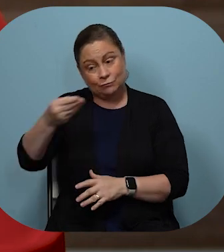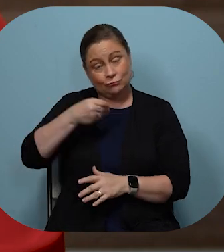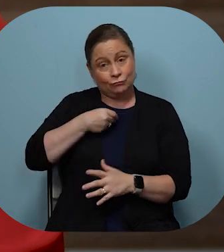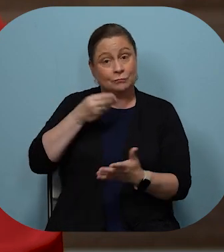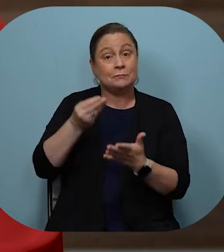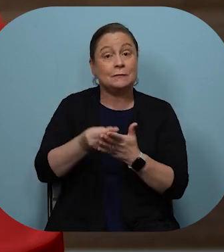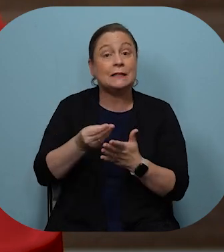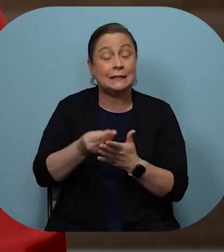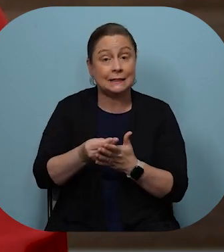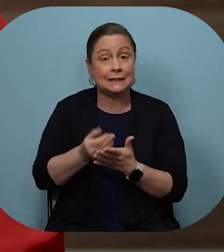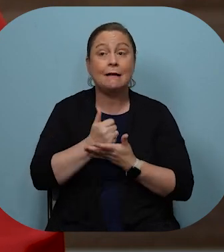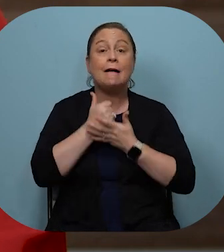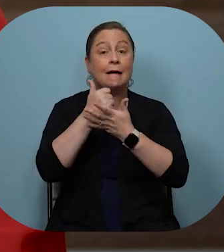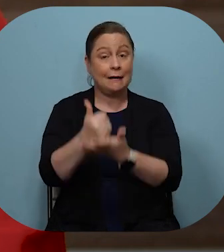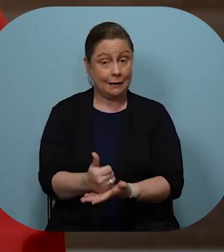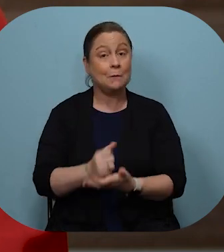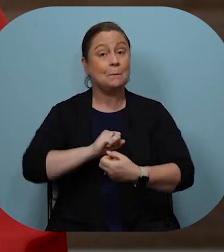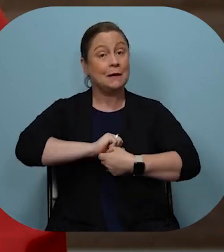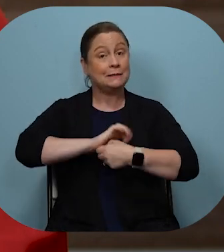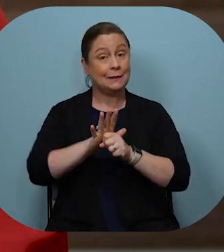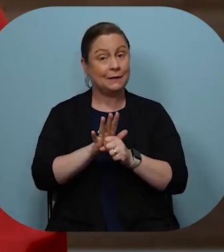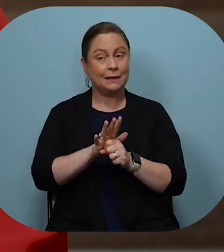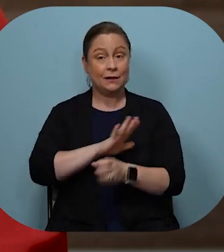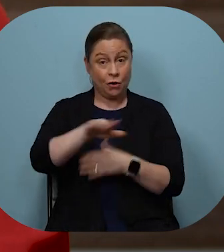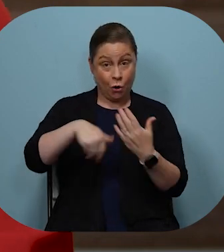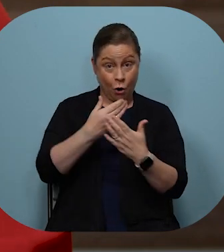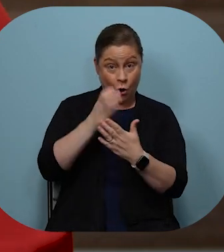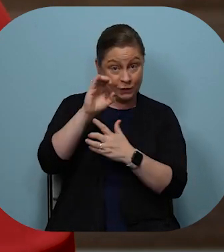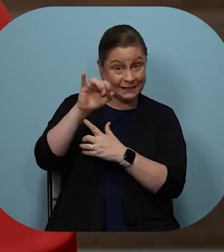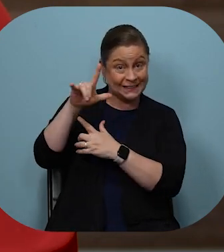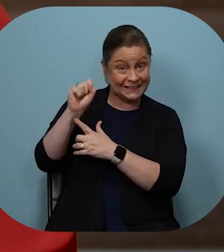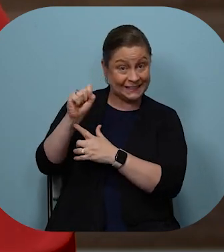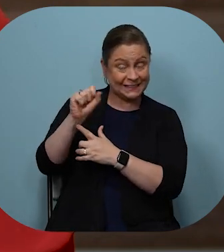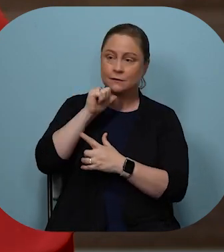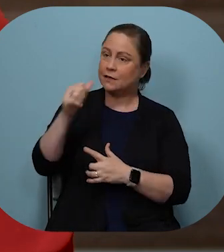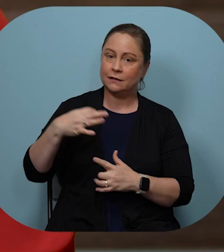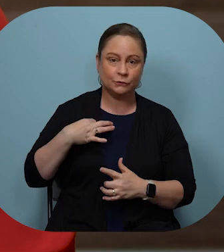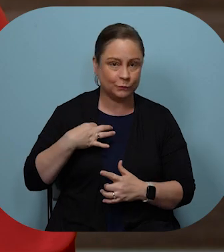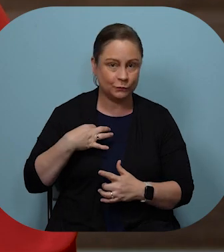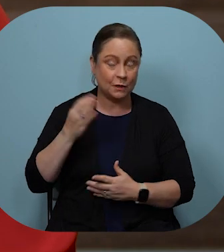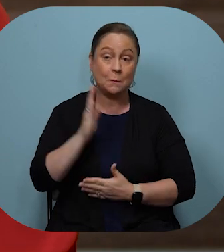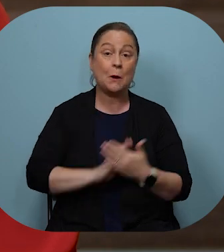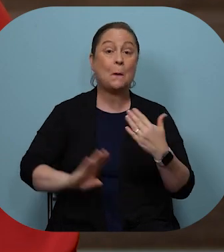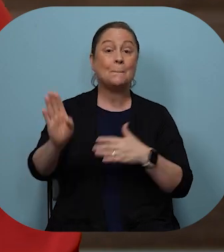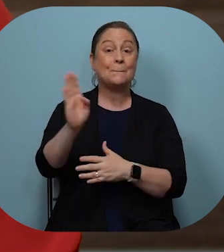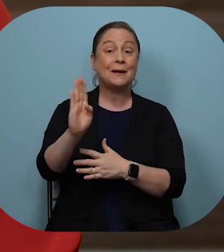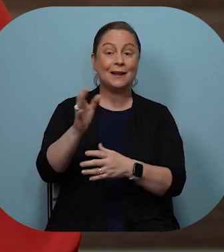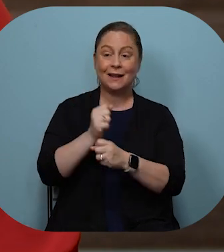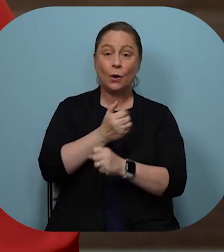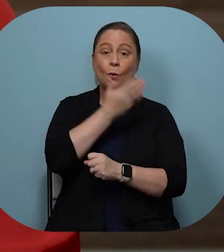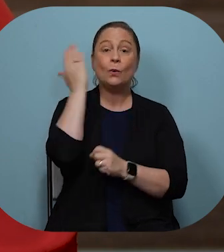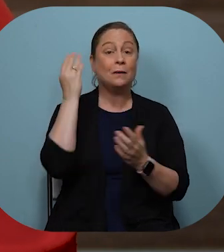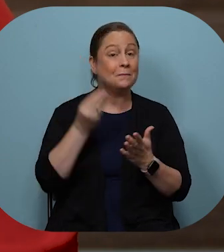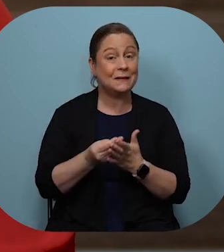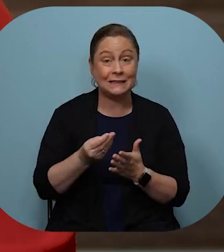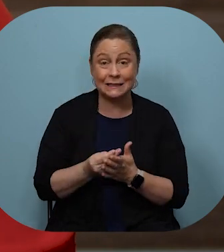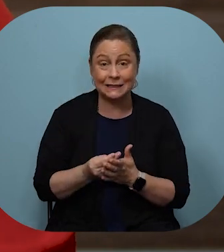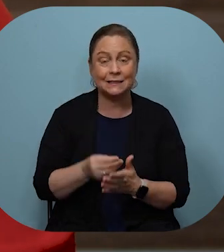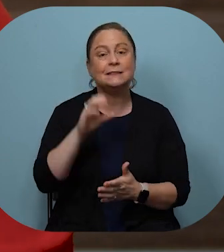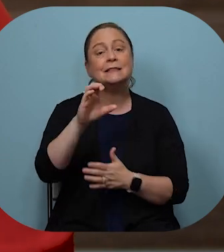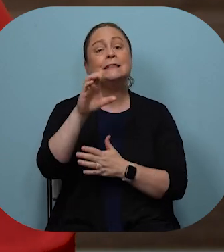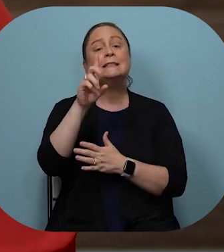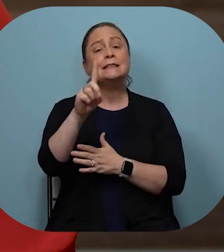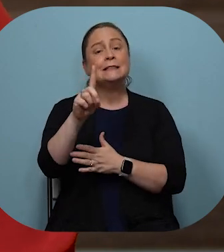with the pandemic efforts, not all CILs were eligible. Part B Centers for Independent Living did not receive any funding, and the